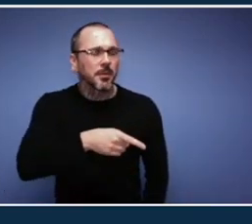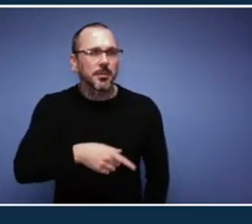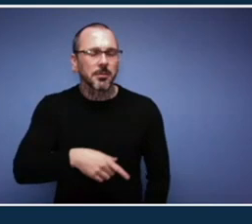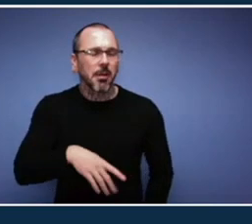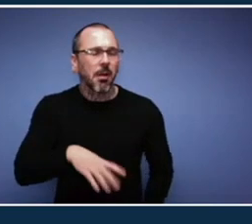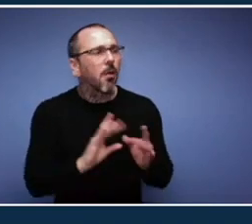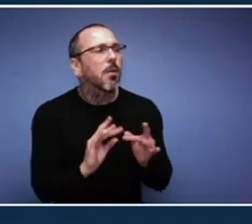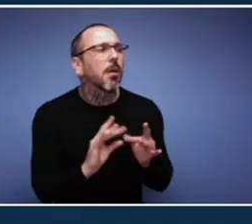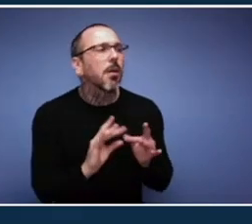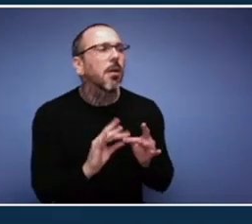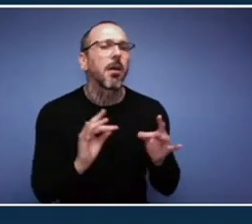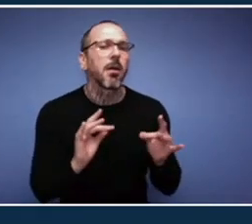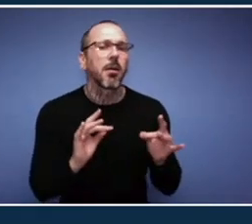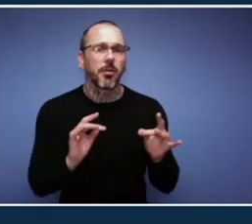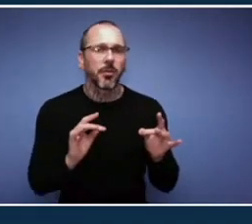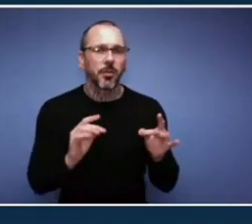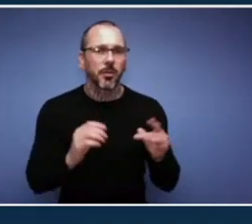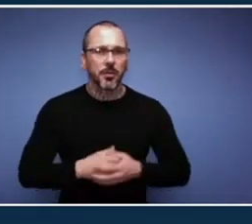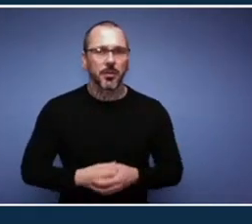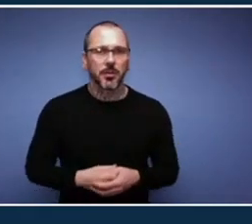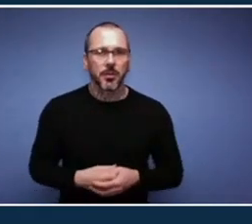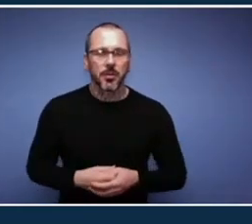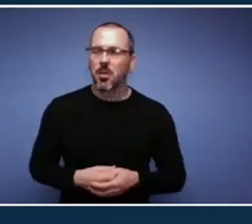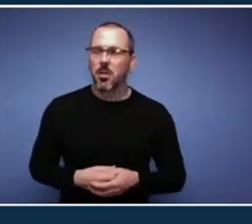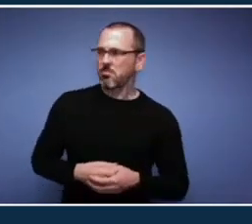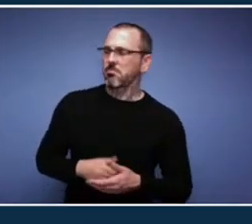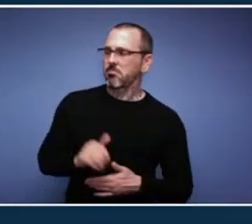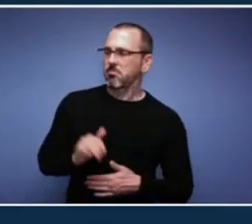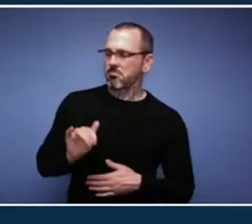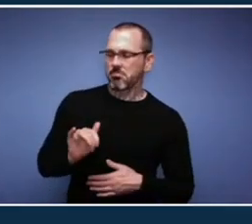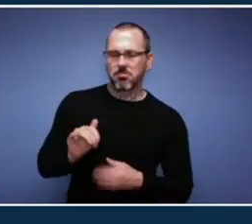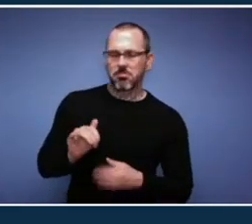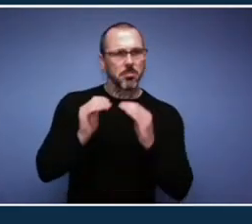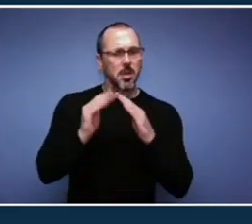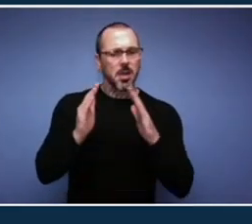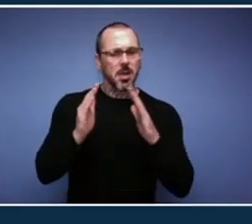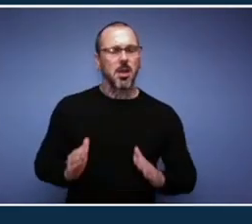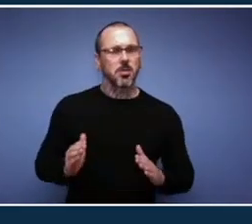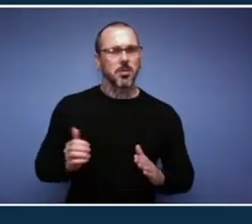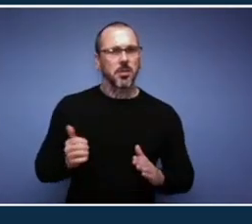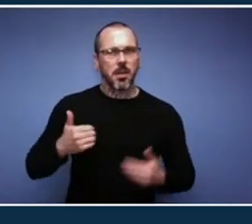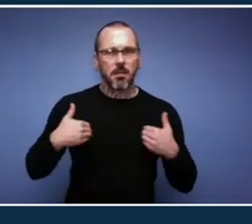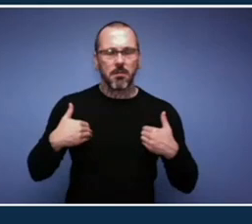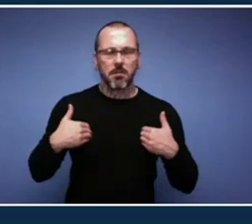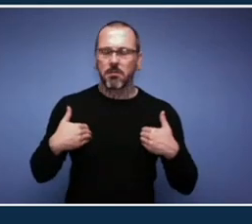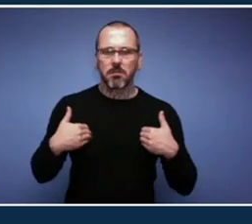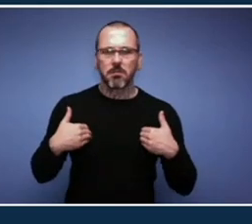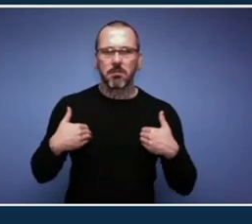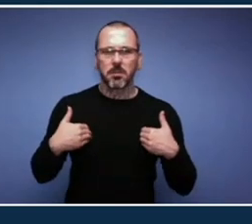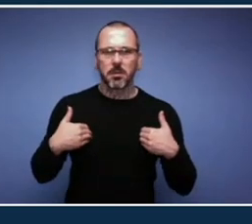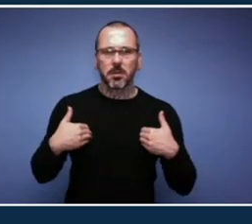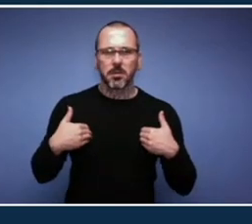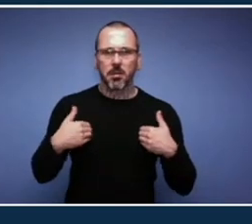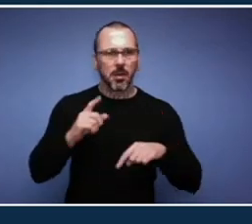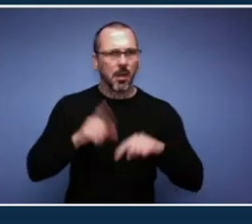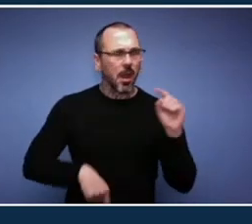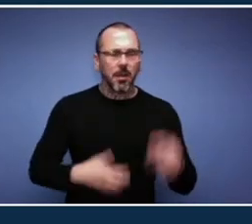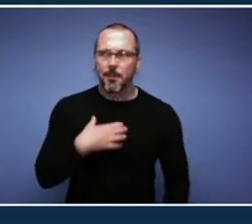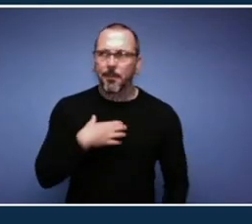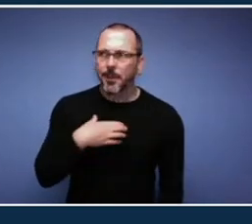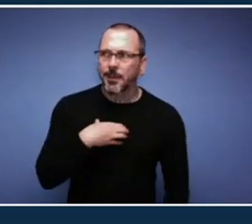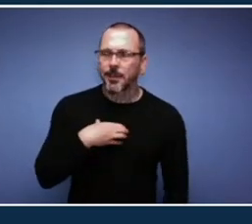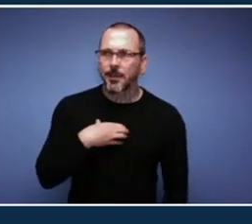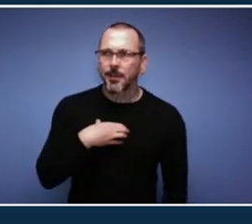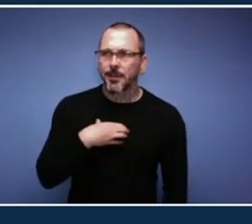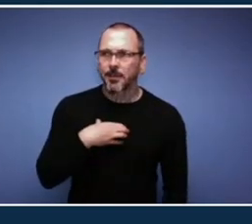And so therefore, because I was housed, what do I have to complain about? I'm housed, I'm fed, my life is pretty great.